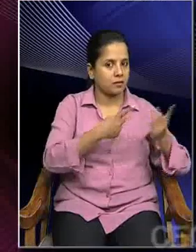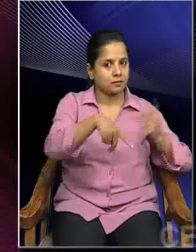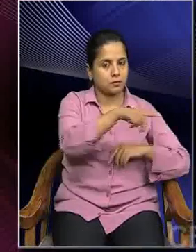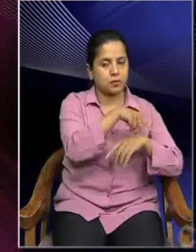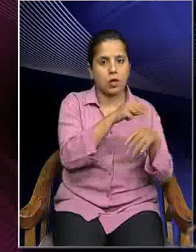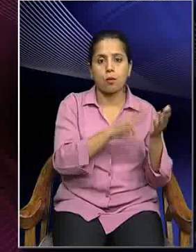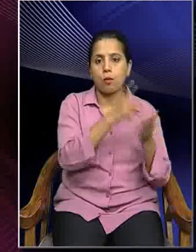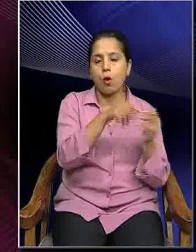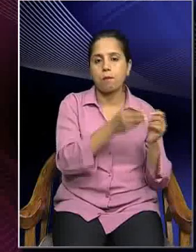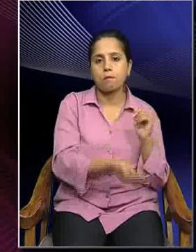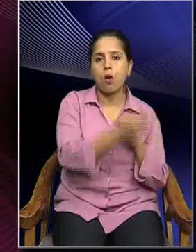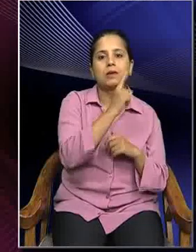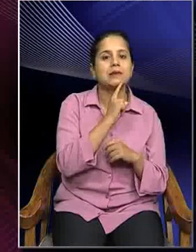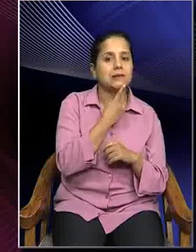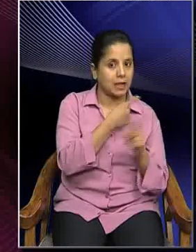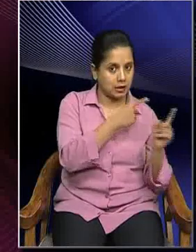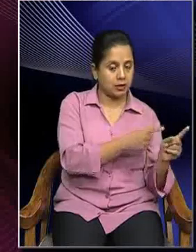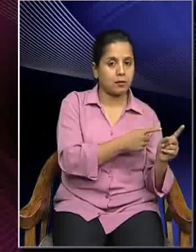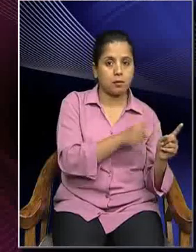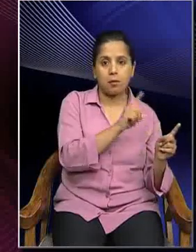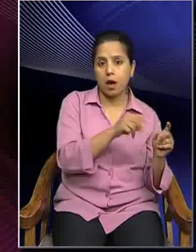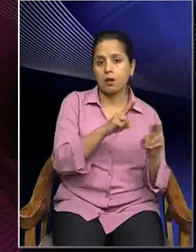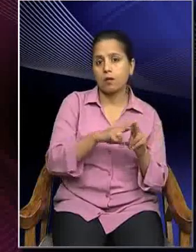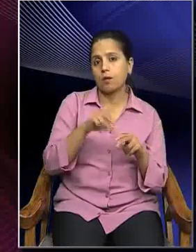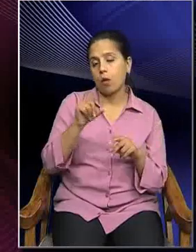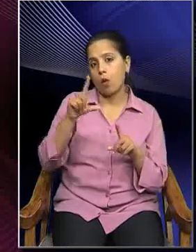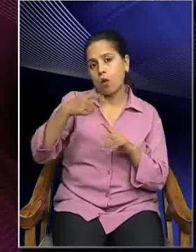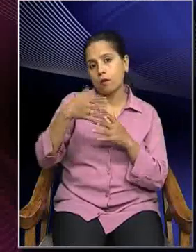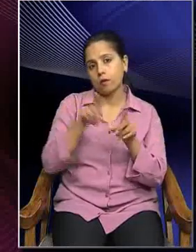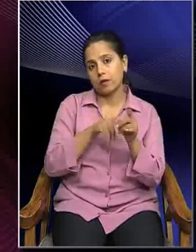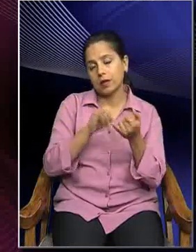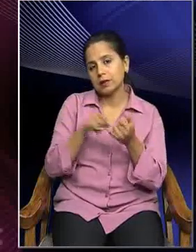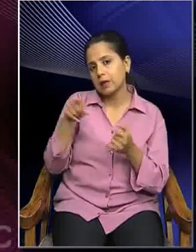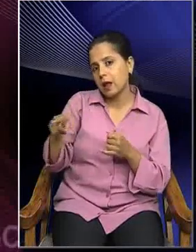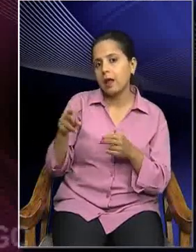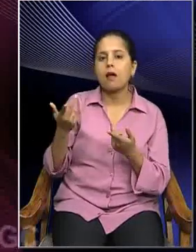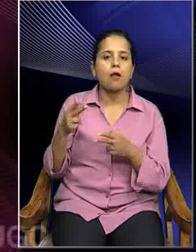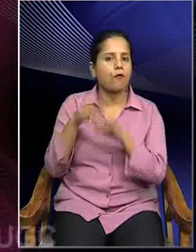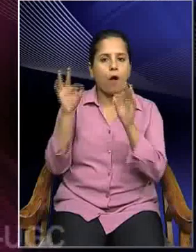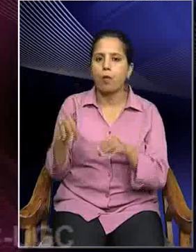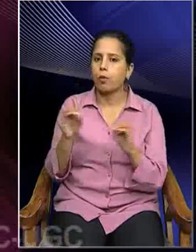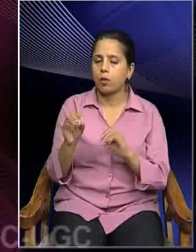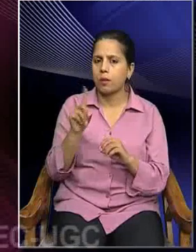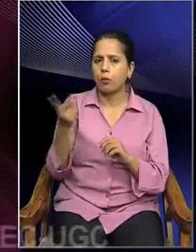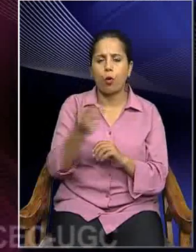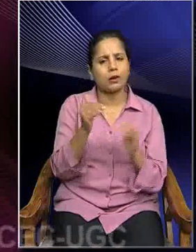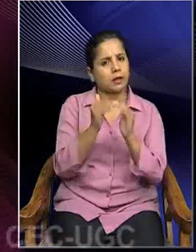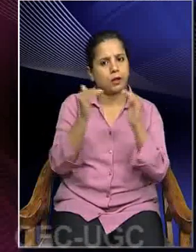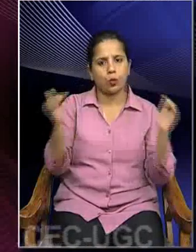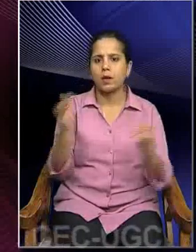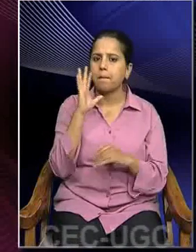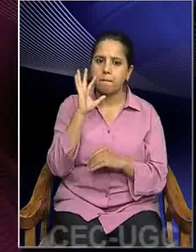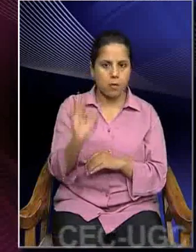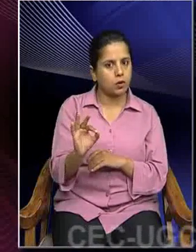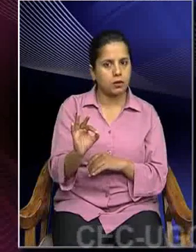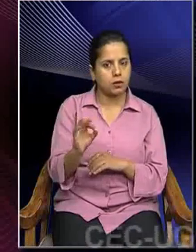more serious, but the folkways are informal, but both are equally